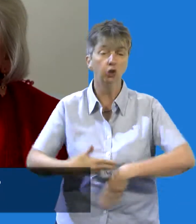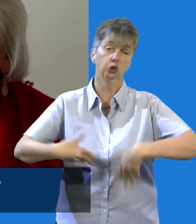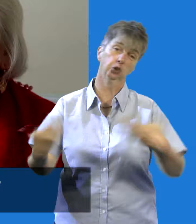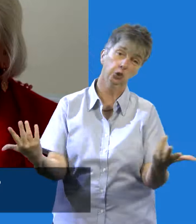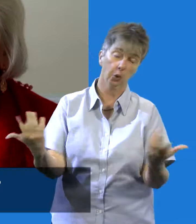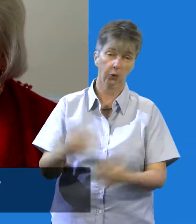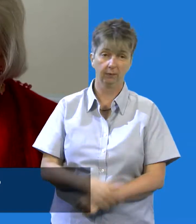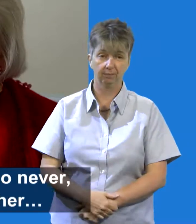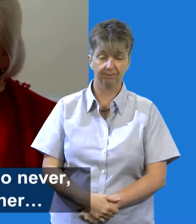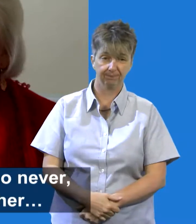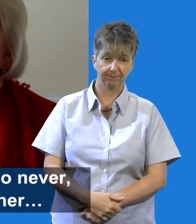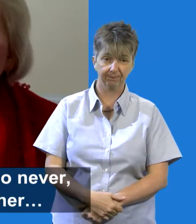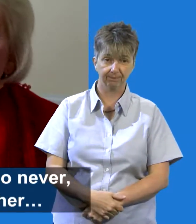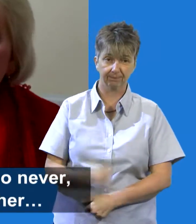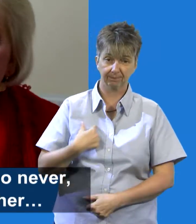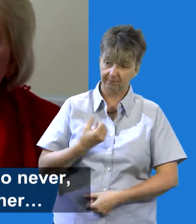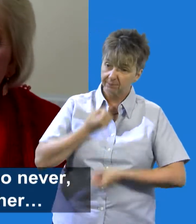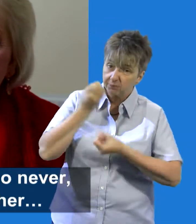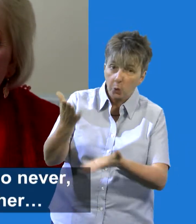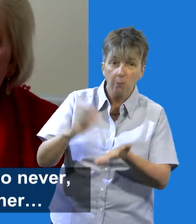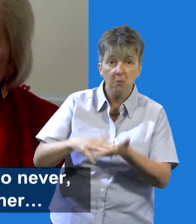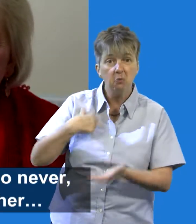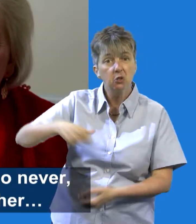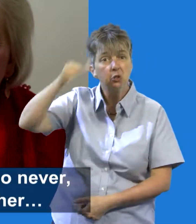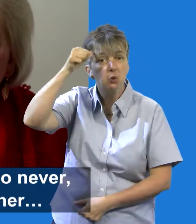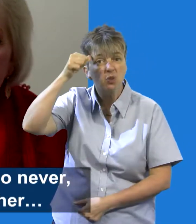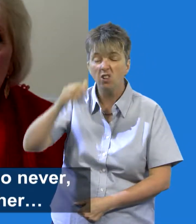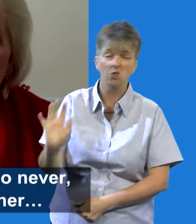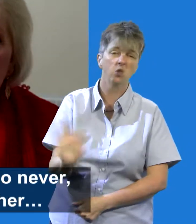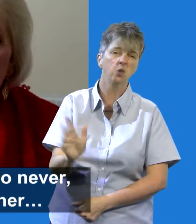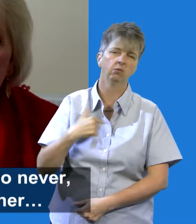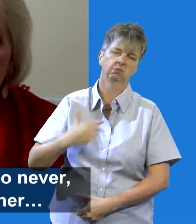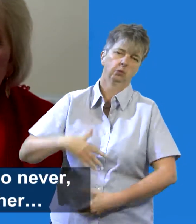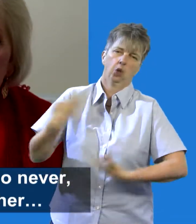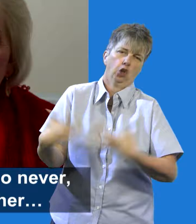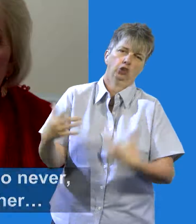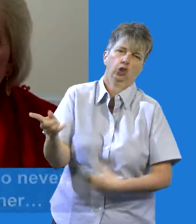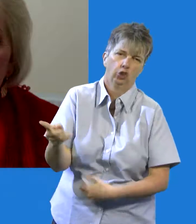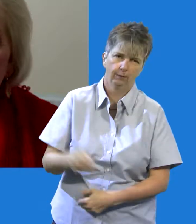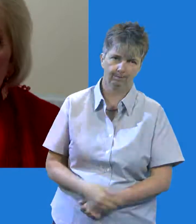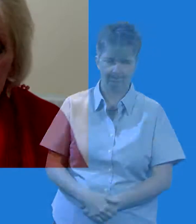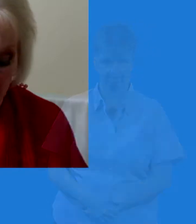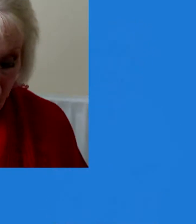So, but I never told her I knew, never, because I didn't want to hurt her.